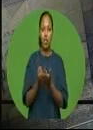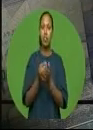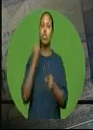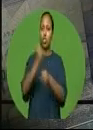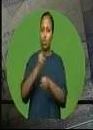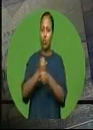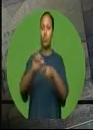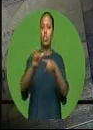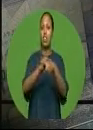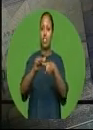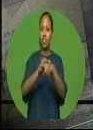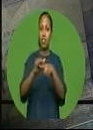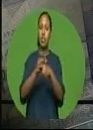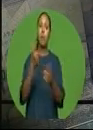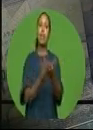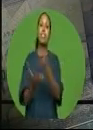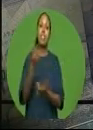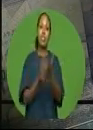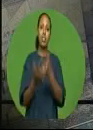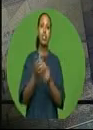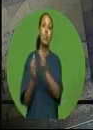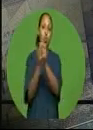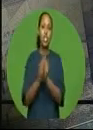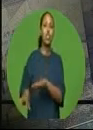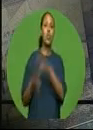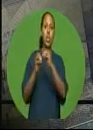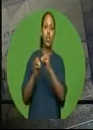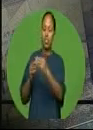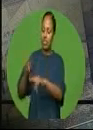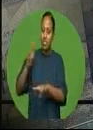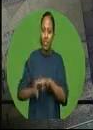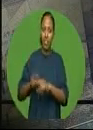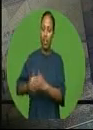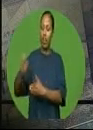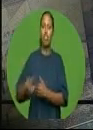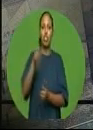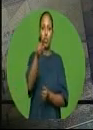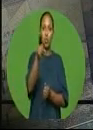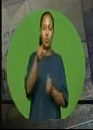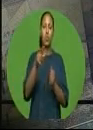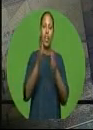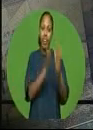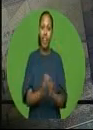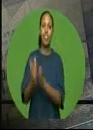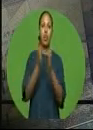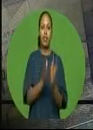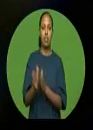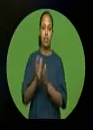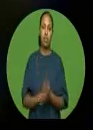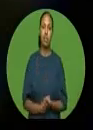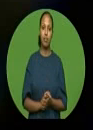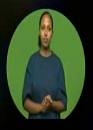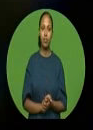the exercise by discussing with the students sitting next to you. Get ready.